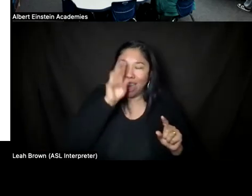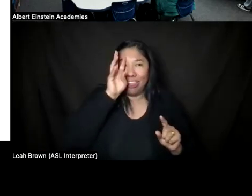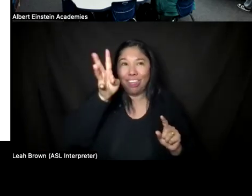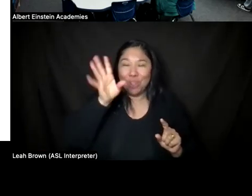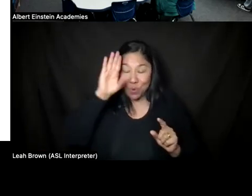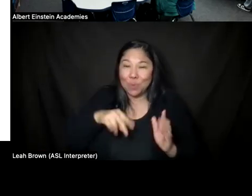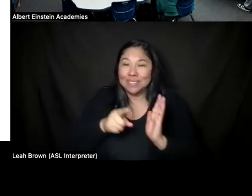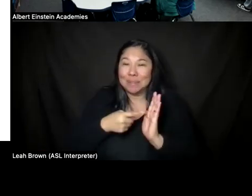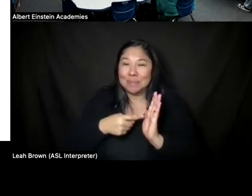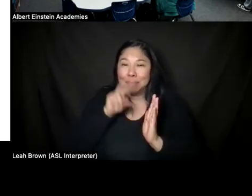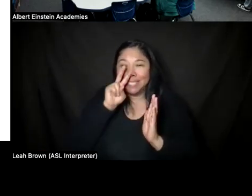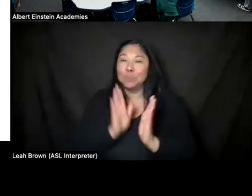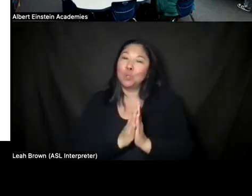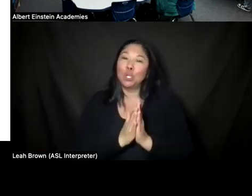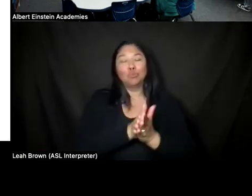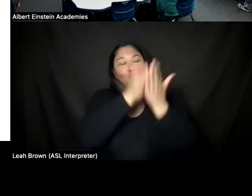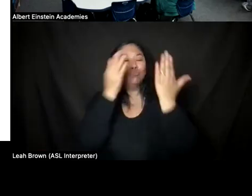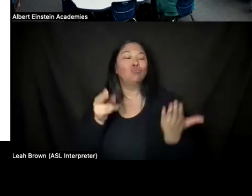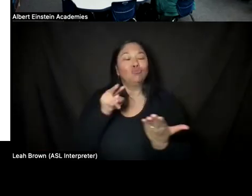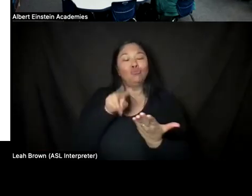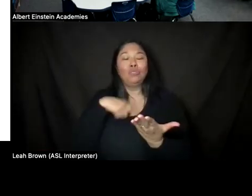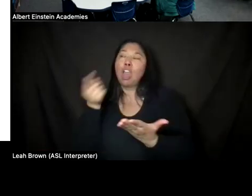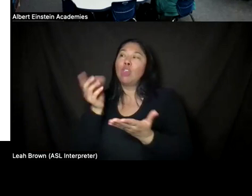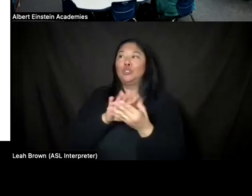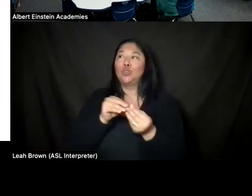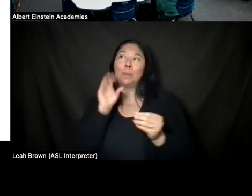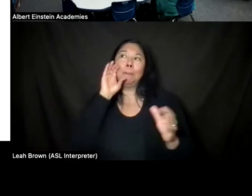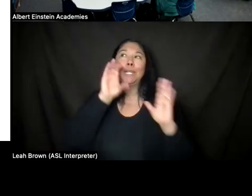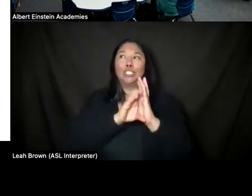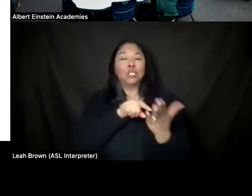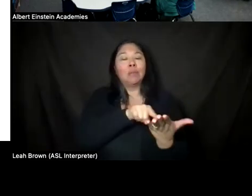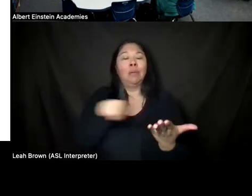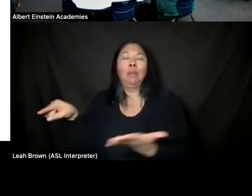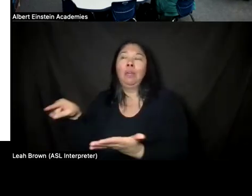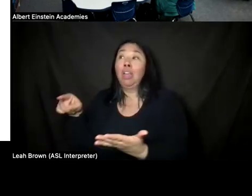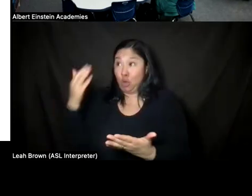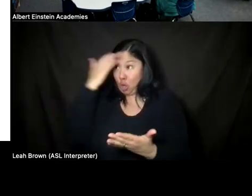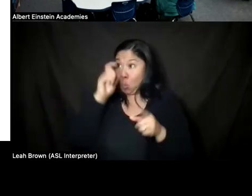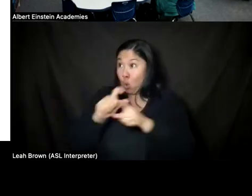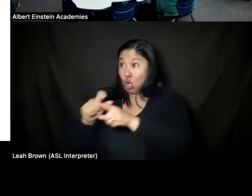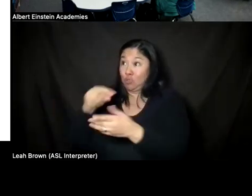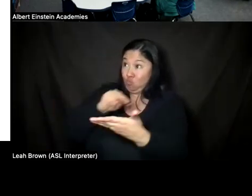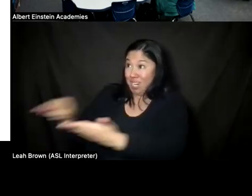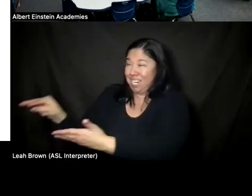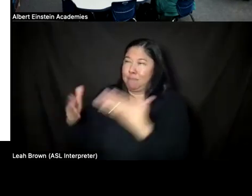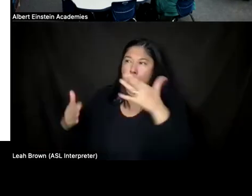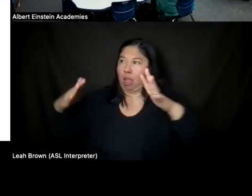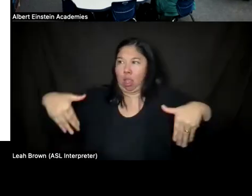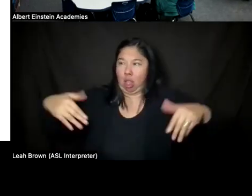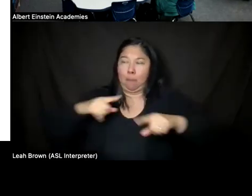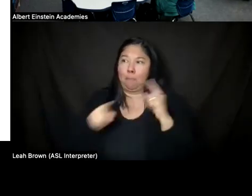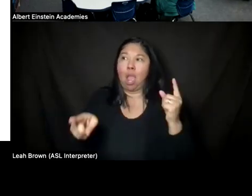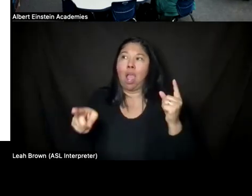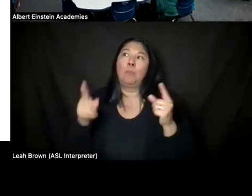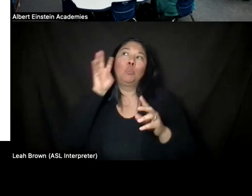want to pretend to read, so they'll just kind of tell the story along with the pictures, even though they may not be able to read the words yet. Do they know